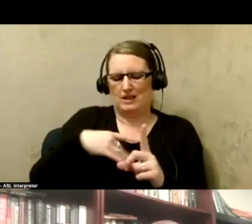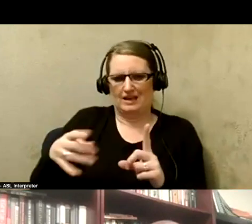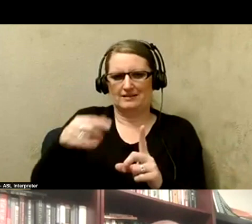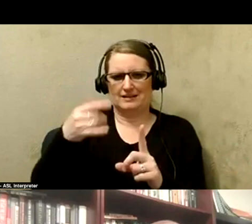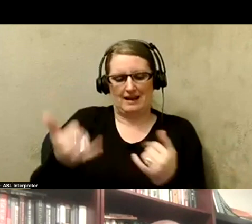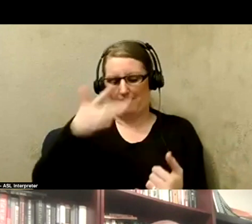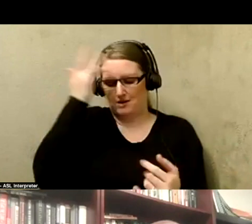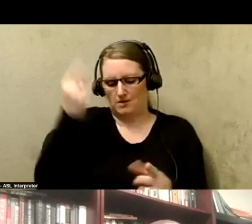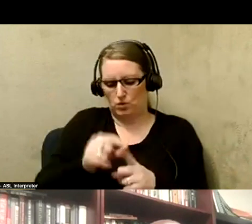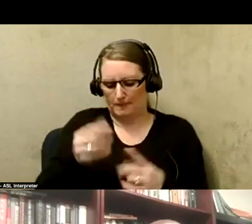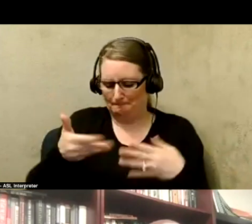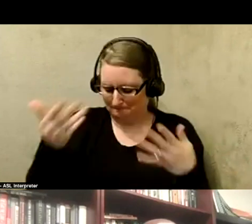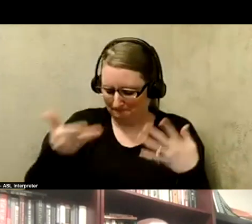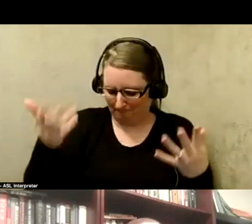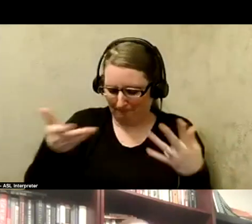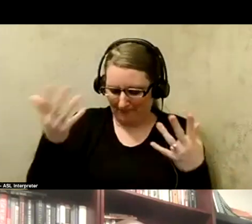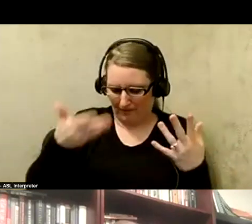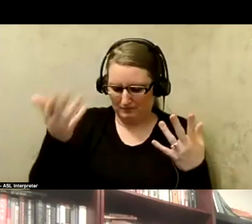now I'm forgetting the word.